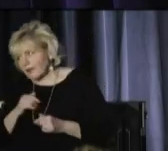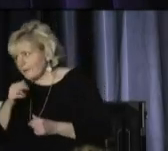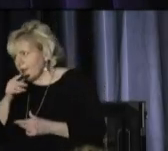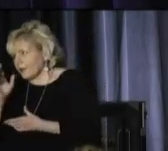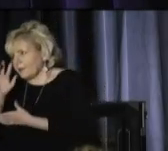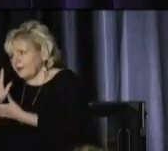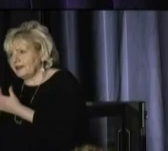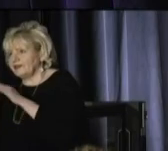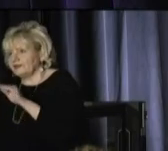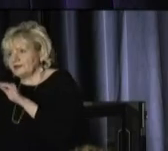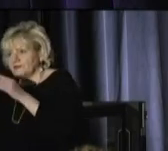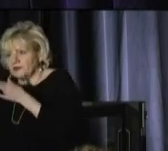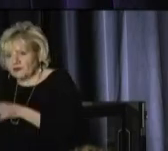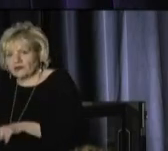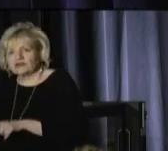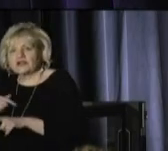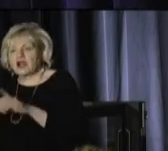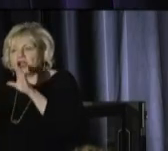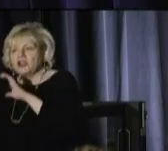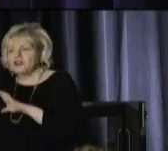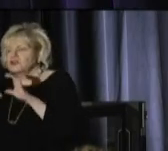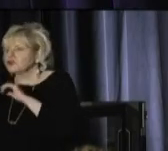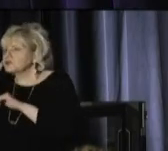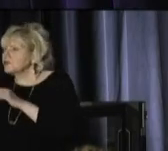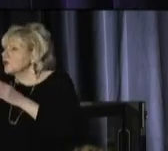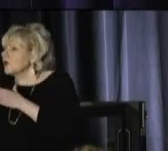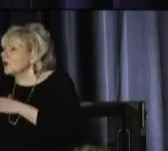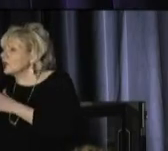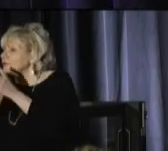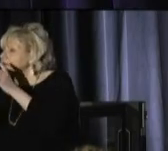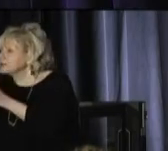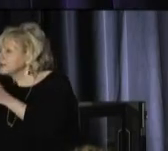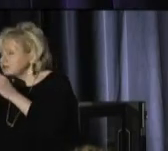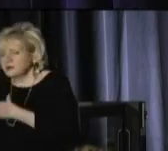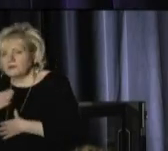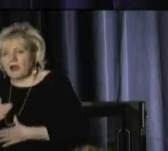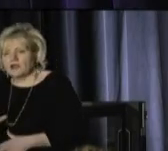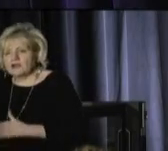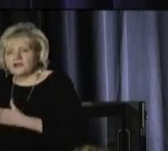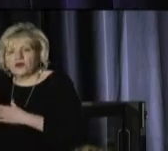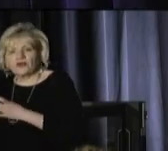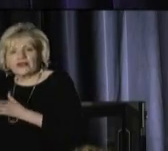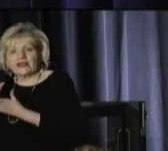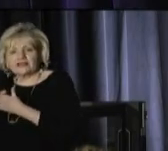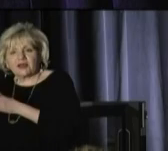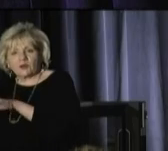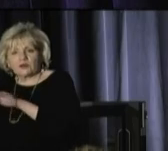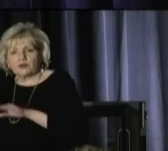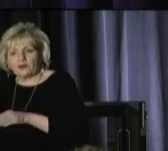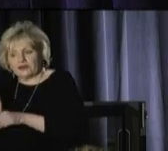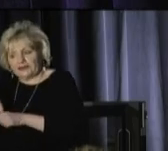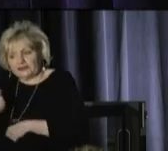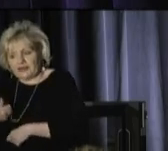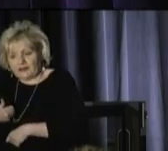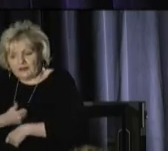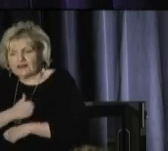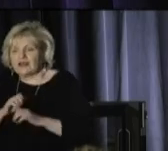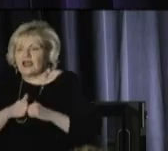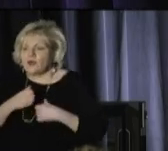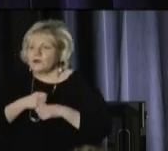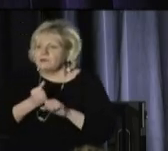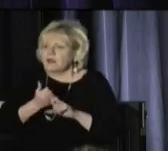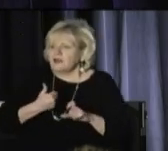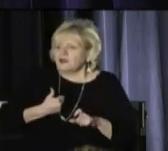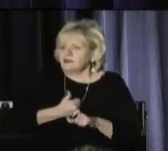in miracles, I search for all the missing bodies, all the haints we've buried inside ourselves, all the ways we've made ourselves